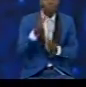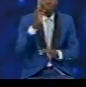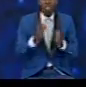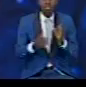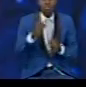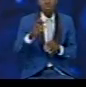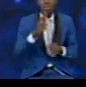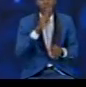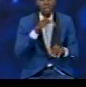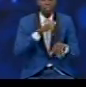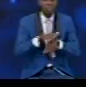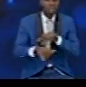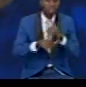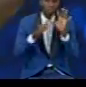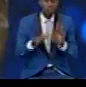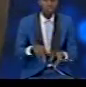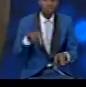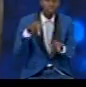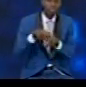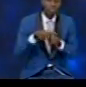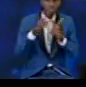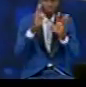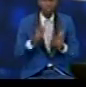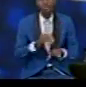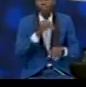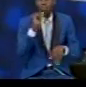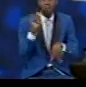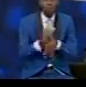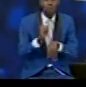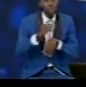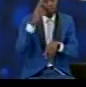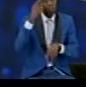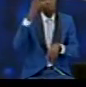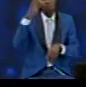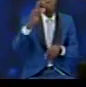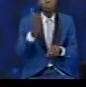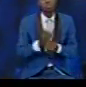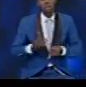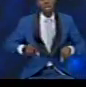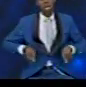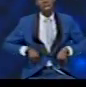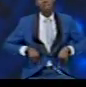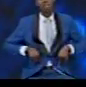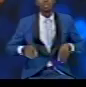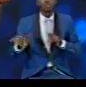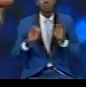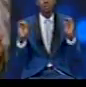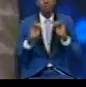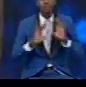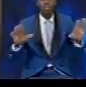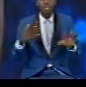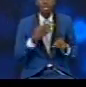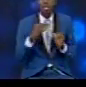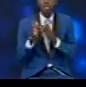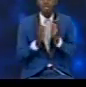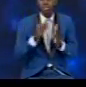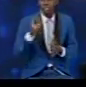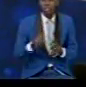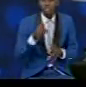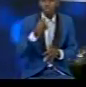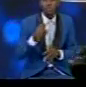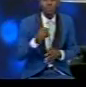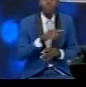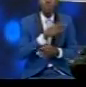idle, if you are not working for God, if you are just like that, and Jesus meets you when he comes like